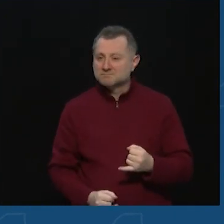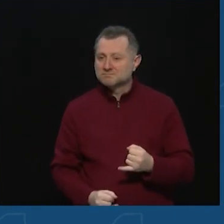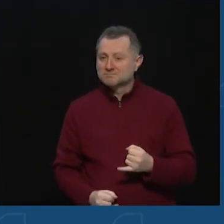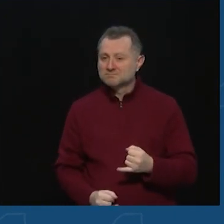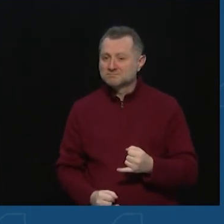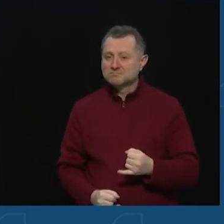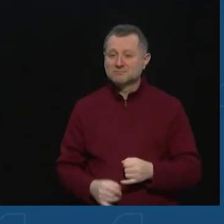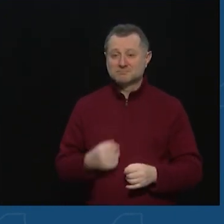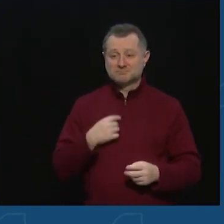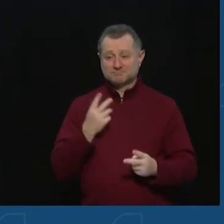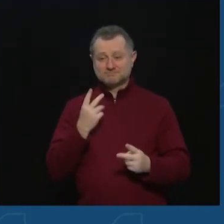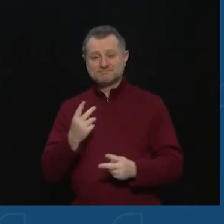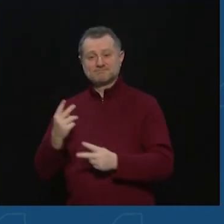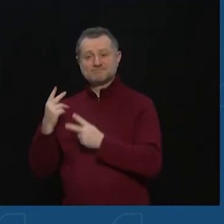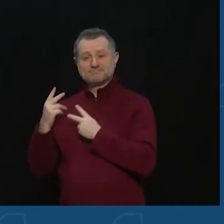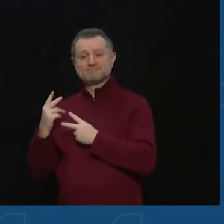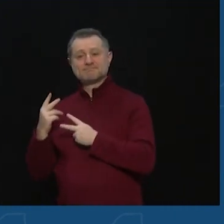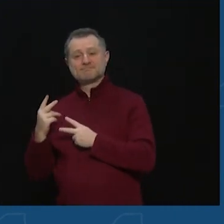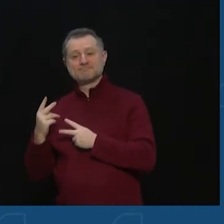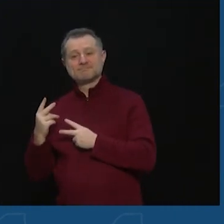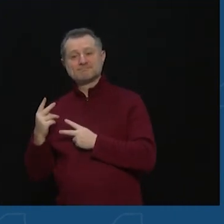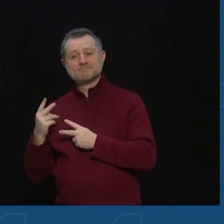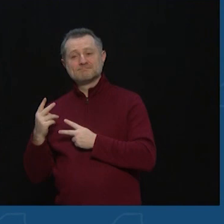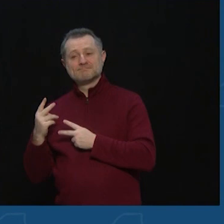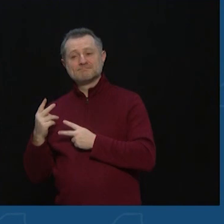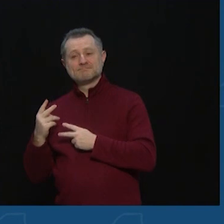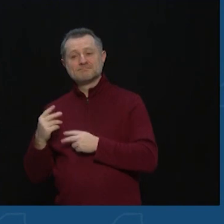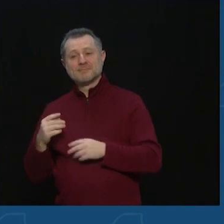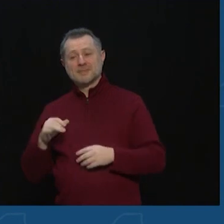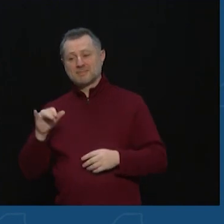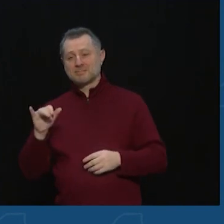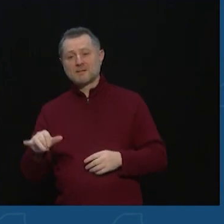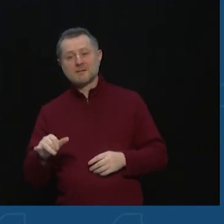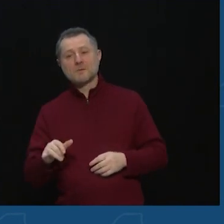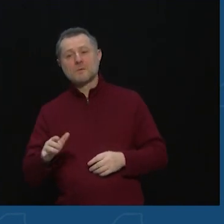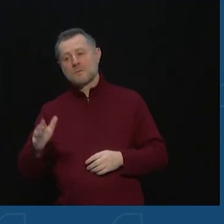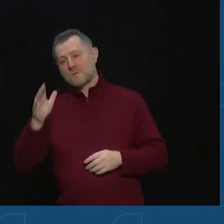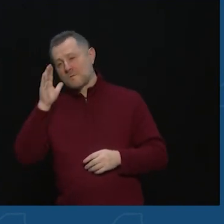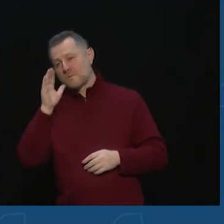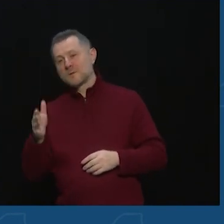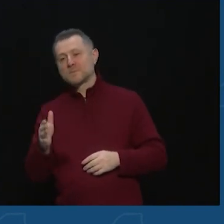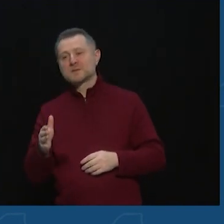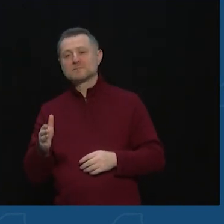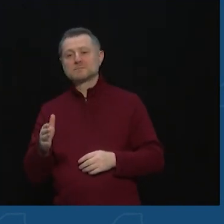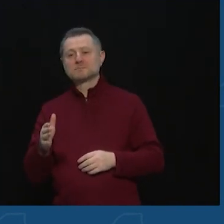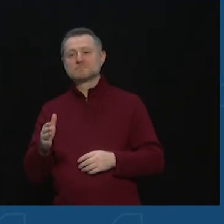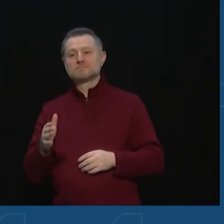back, will be the hallmark of a life very well lived.